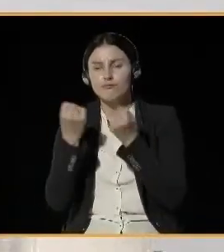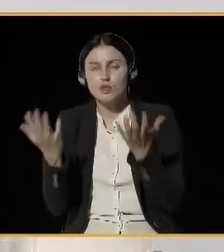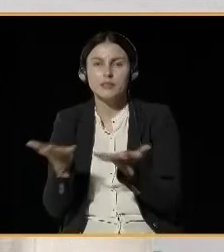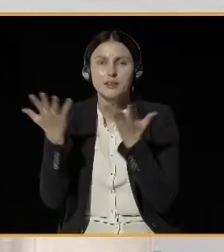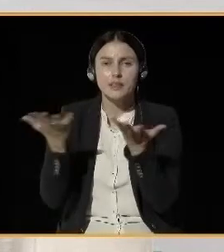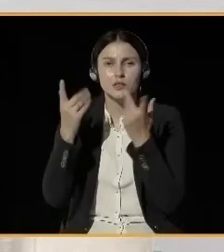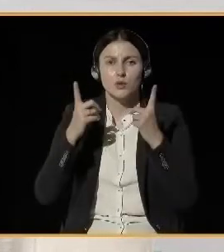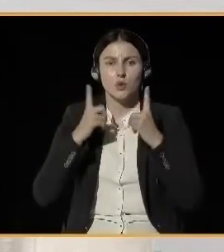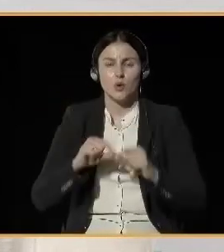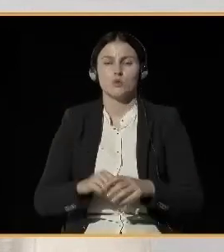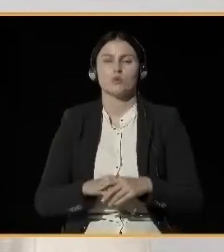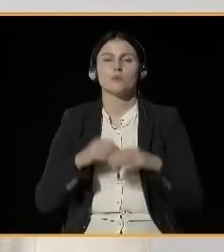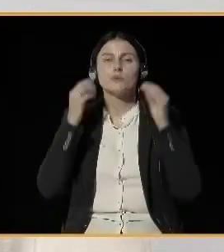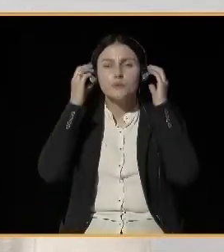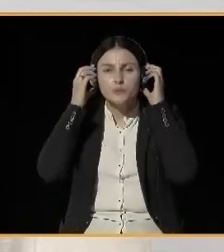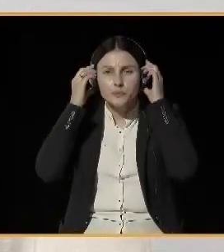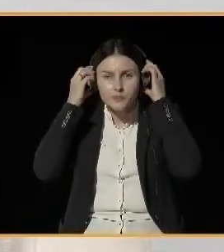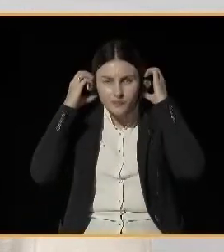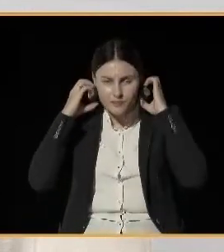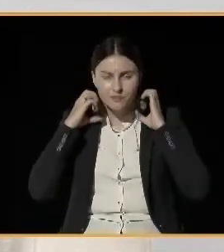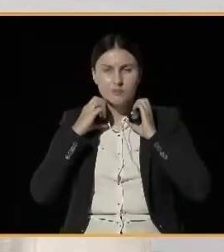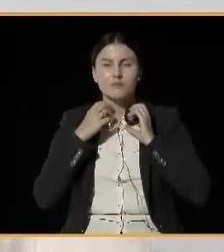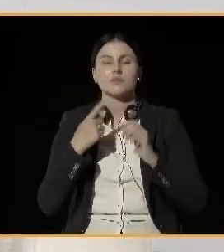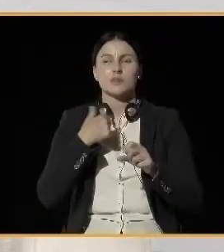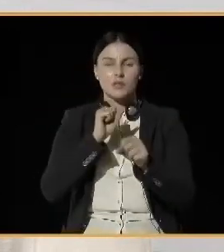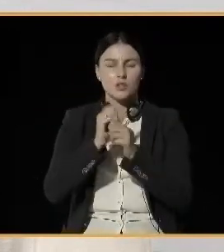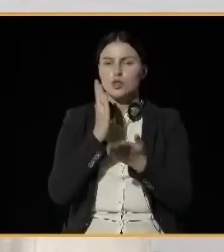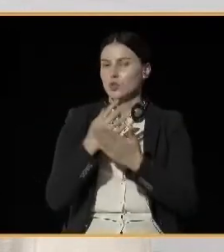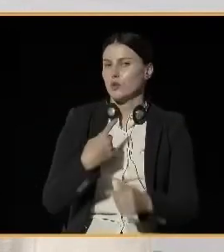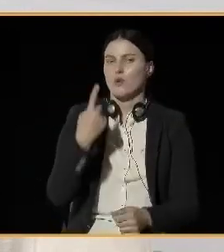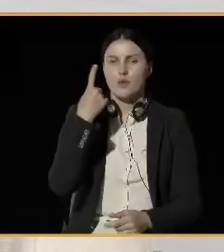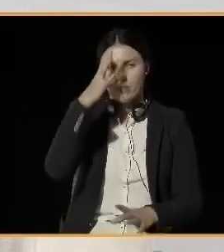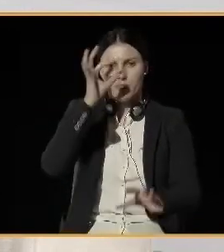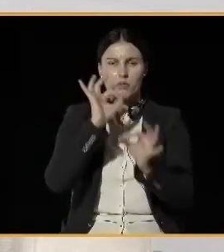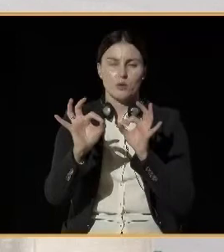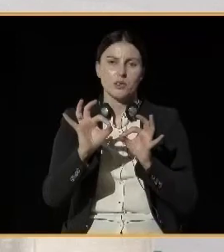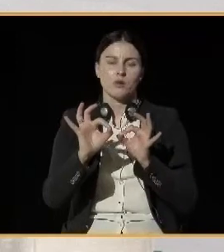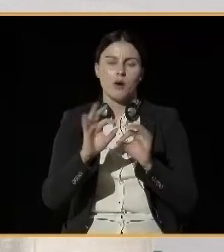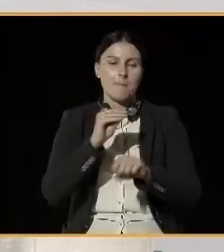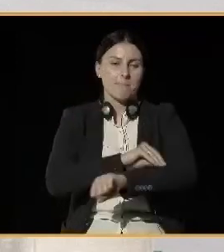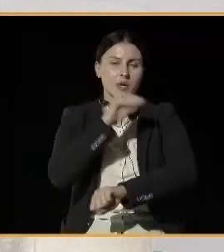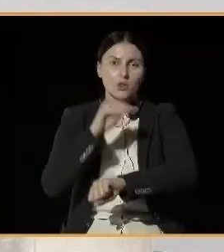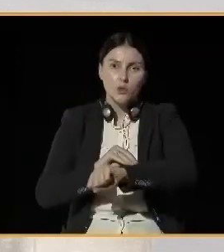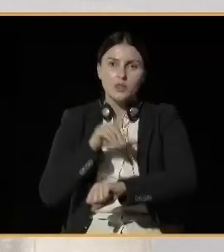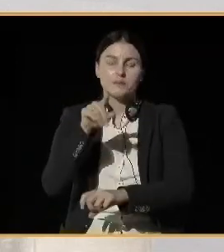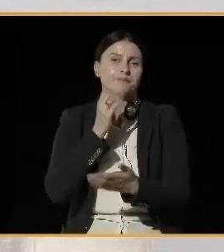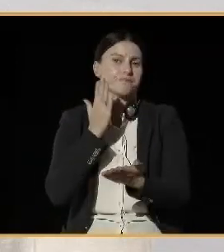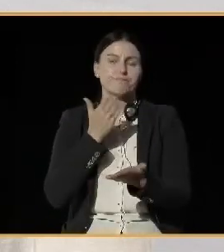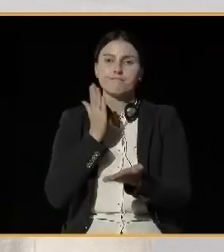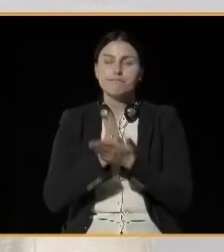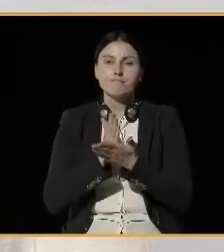the ways of motivating people to volunteering, I wouldn't say there is a golden